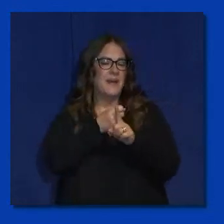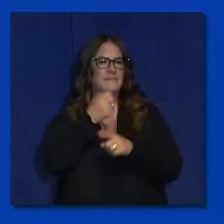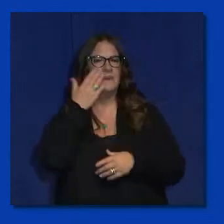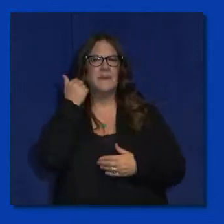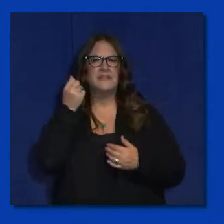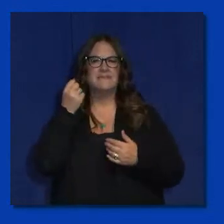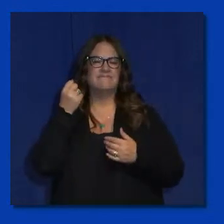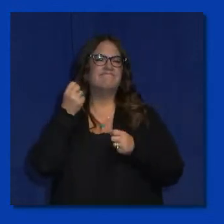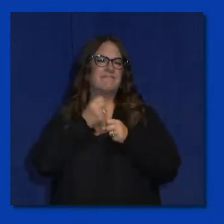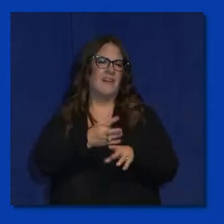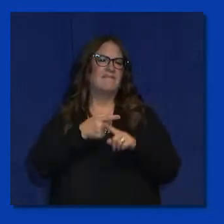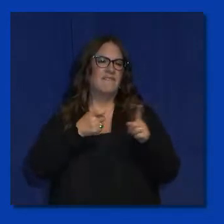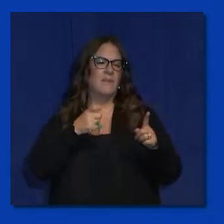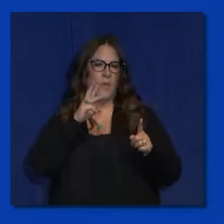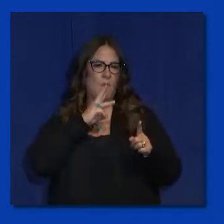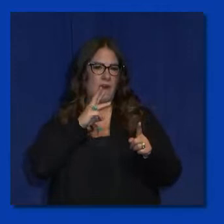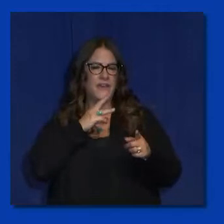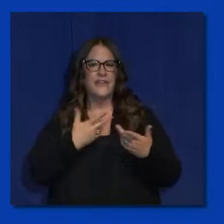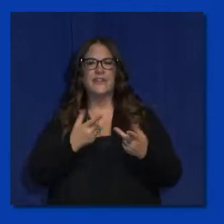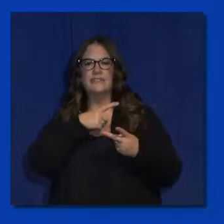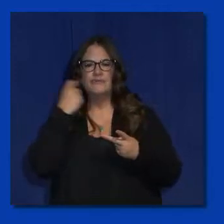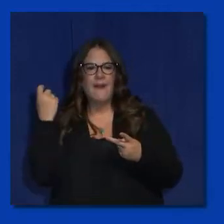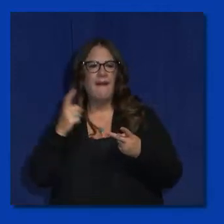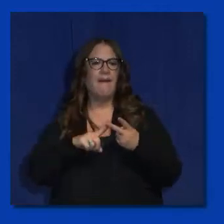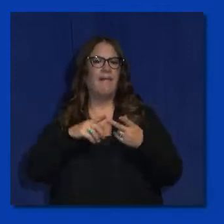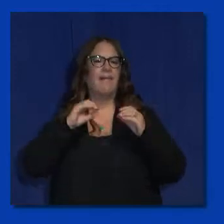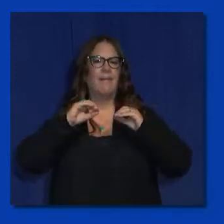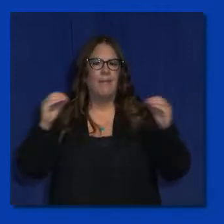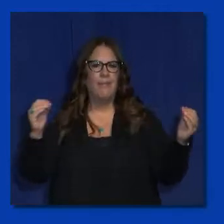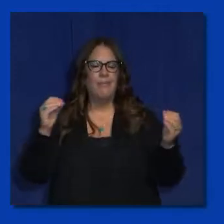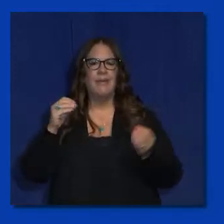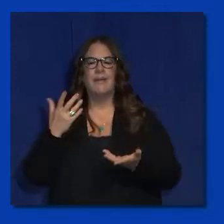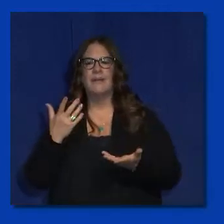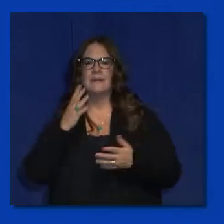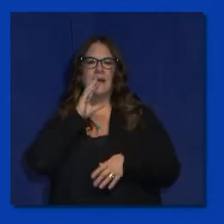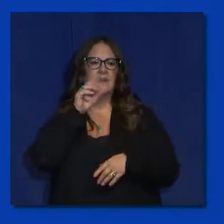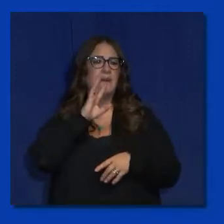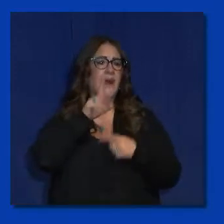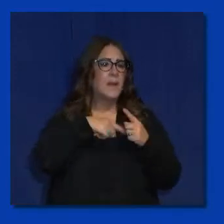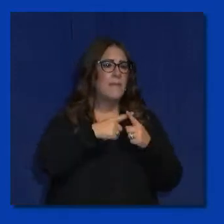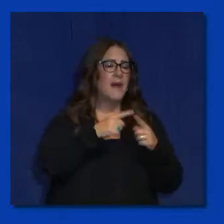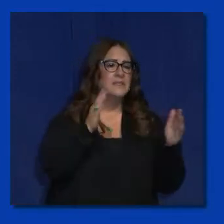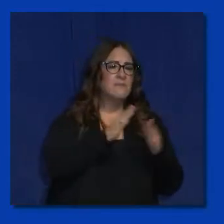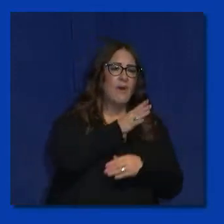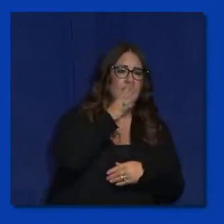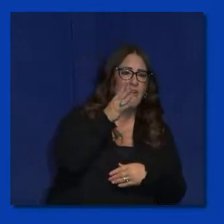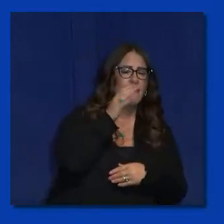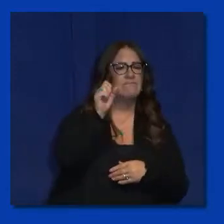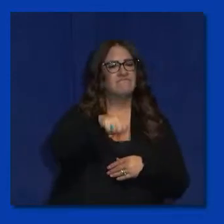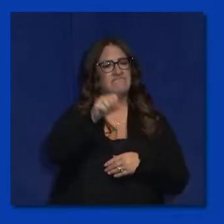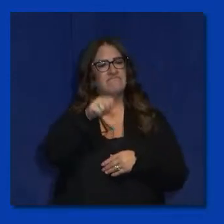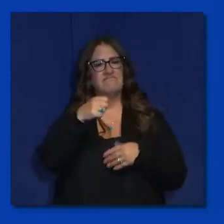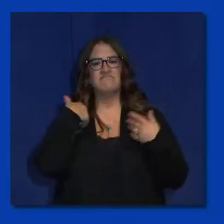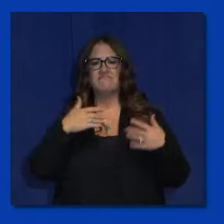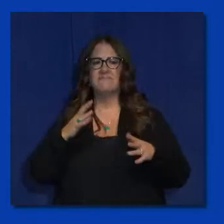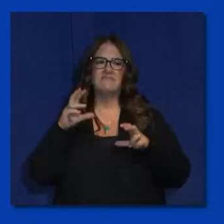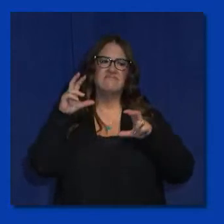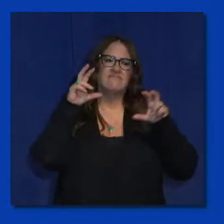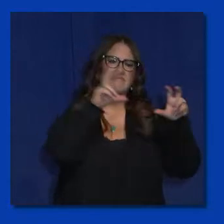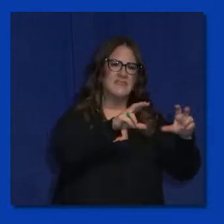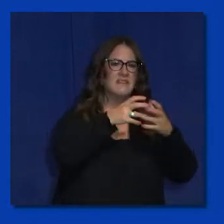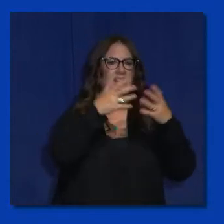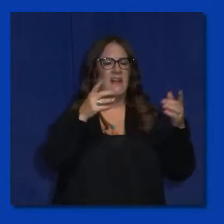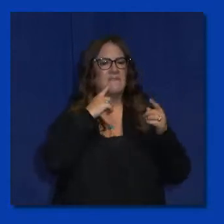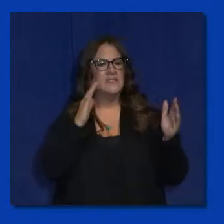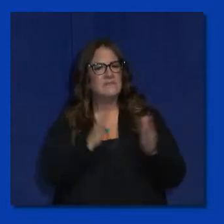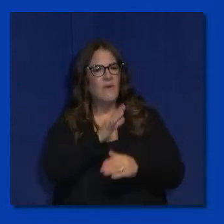drought and scarcity. A lot of ag businesses, and it's not just talking about small farmers themselves, though we do record amount of investments in that space,